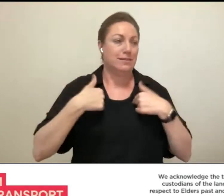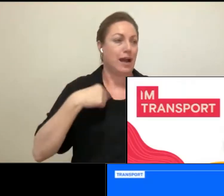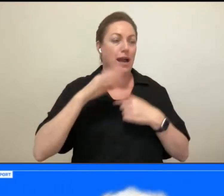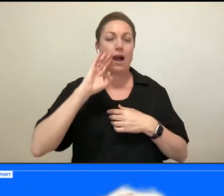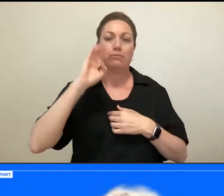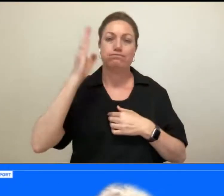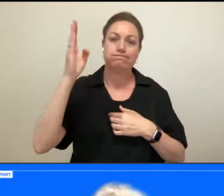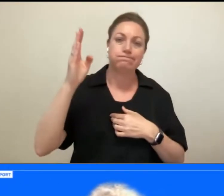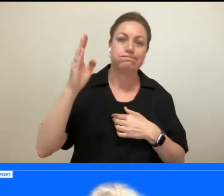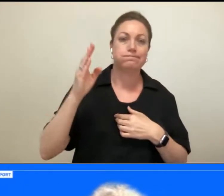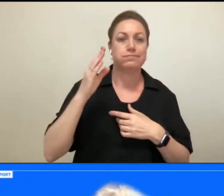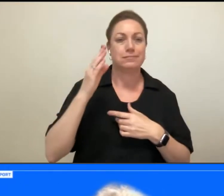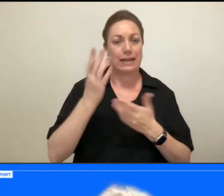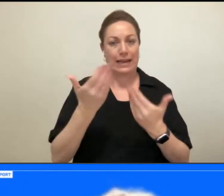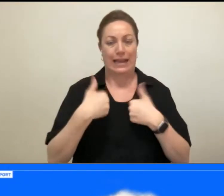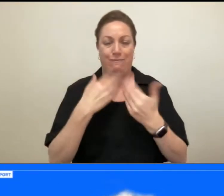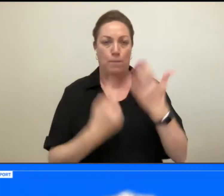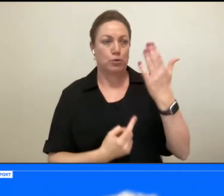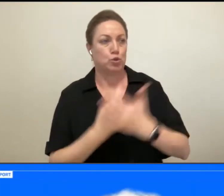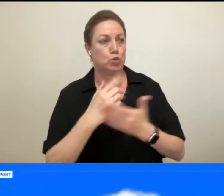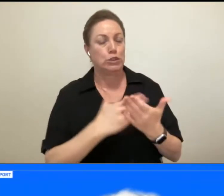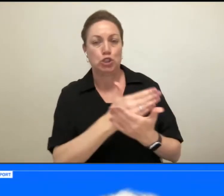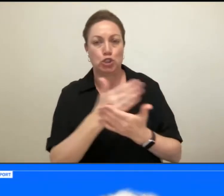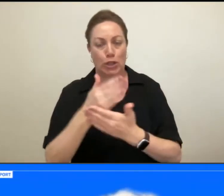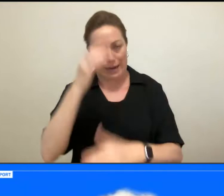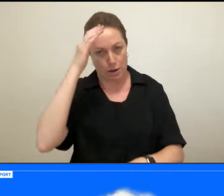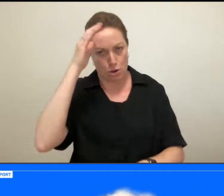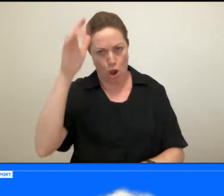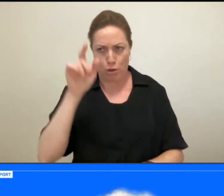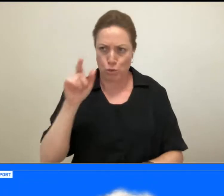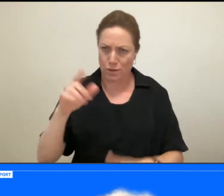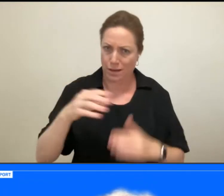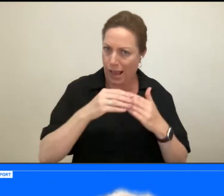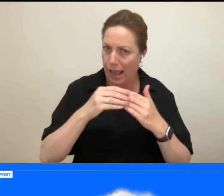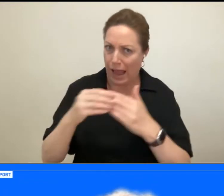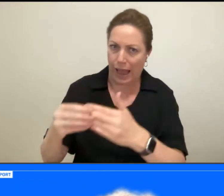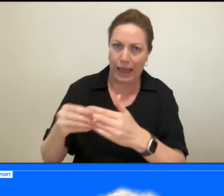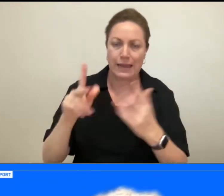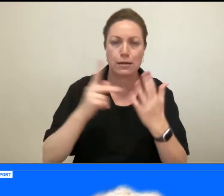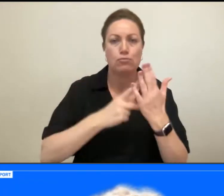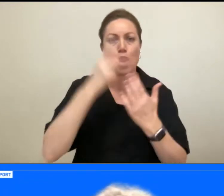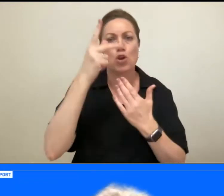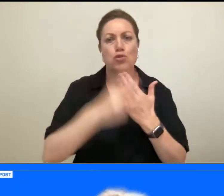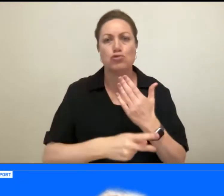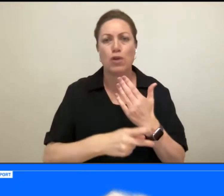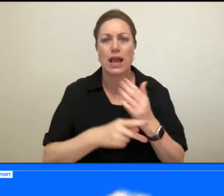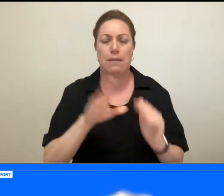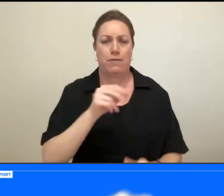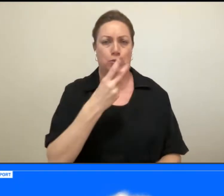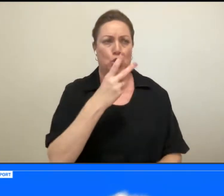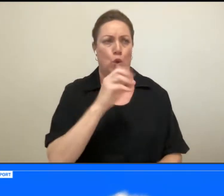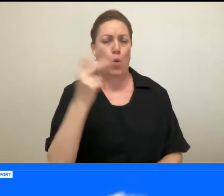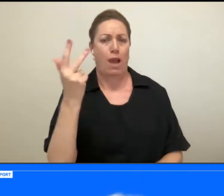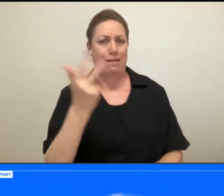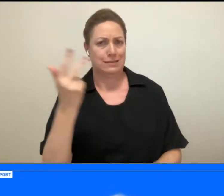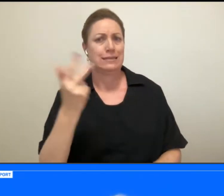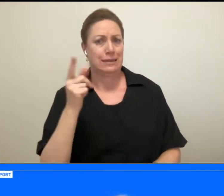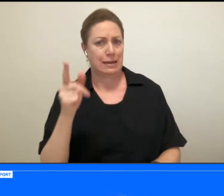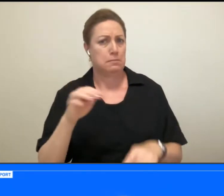your knowledge. You've been leading the program at Sydney Metro since 2018, so a vast experience of